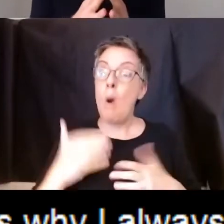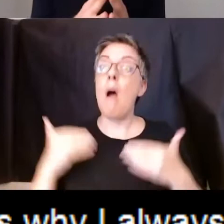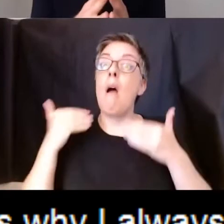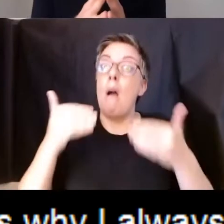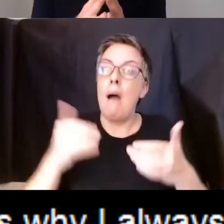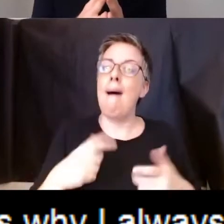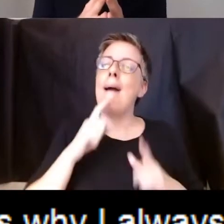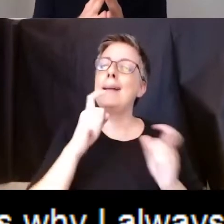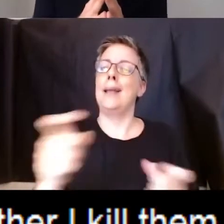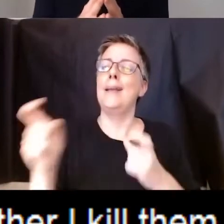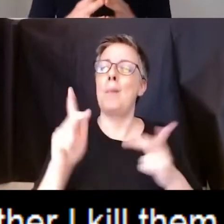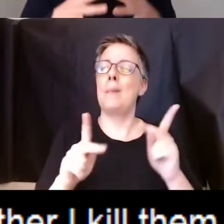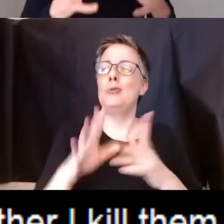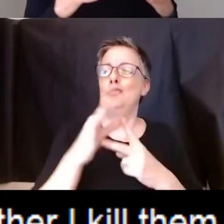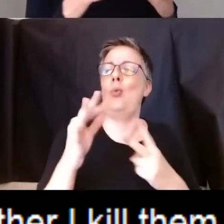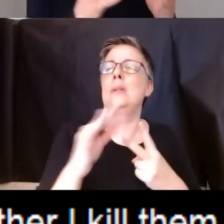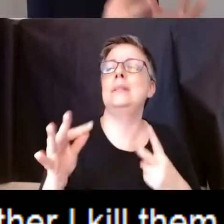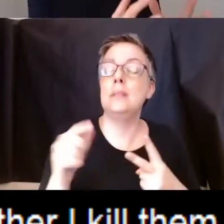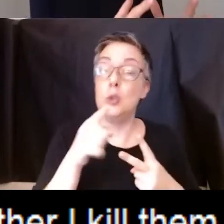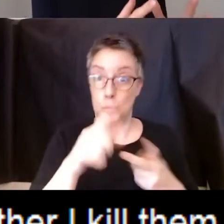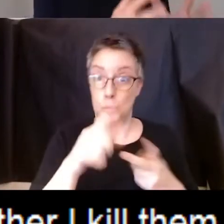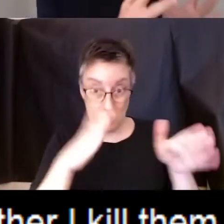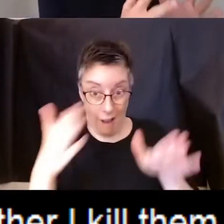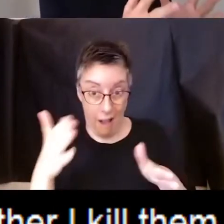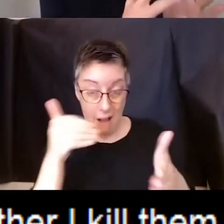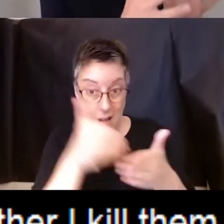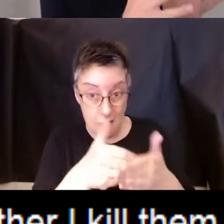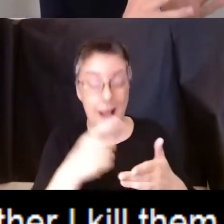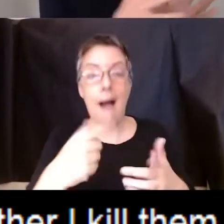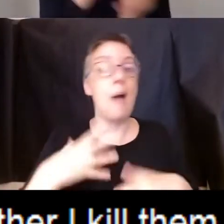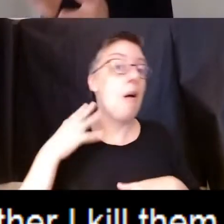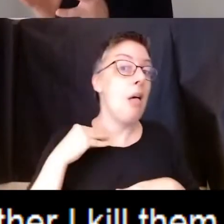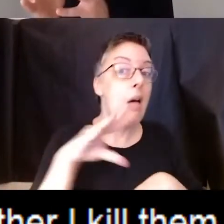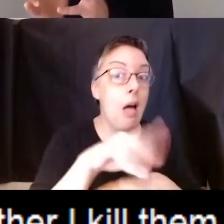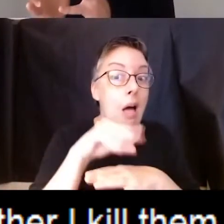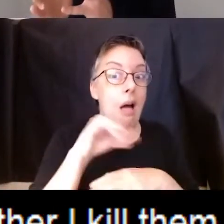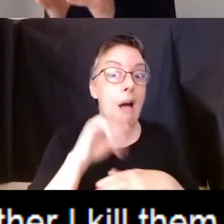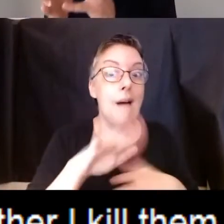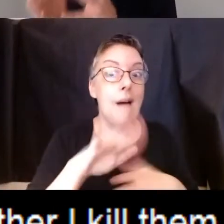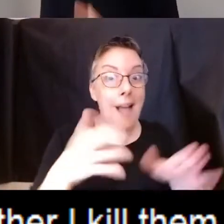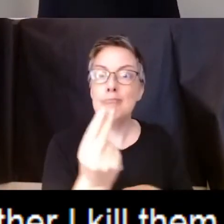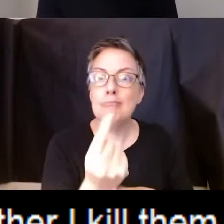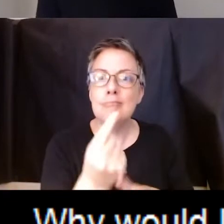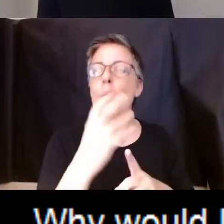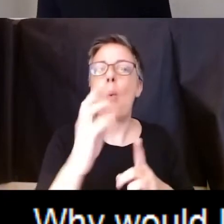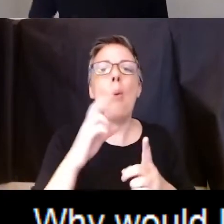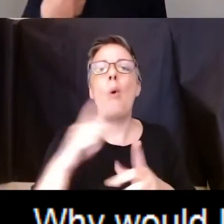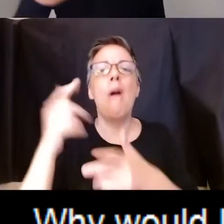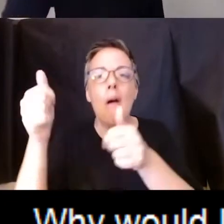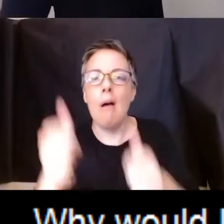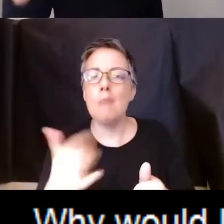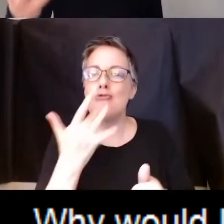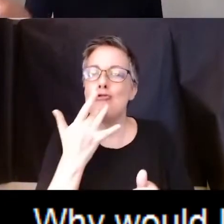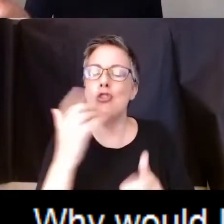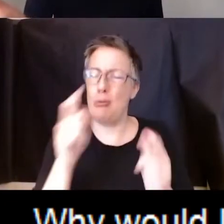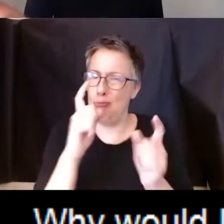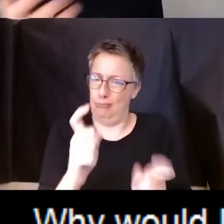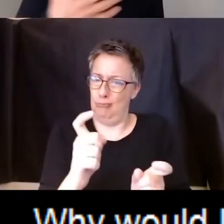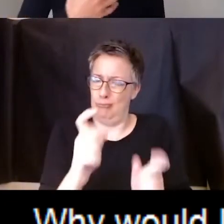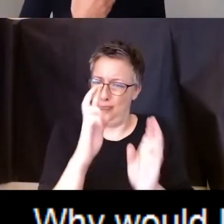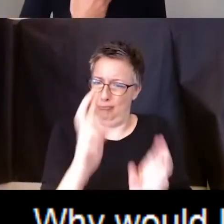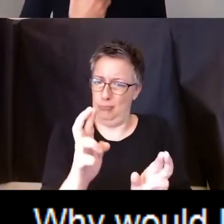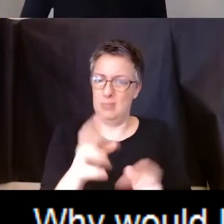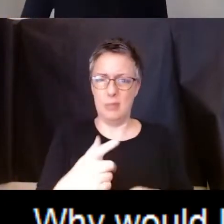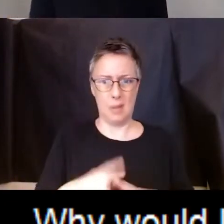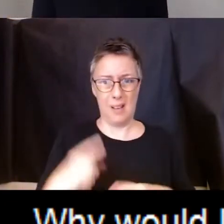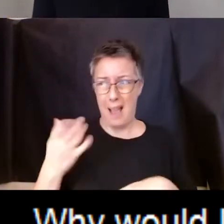choice when they are dying. Either I kill them painlessly, easily, or they die from their disease. Why would I want to do to anyone else